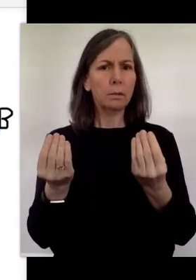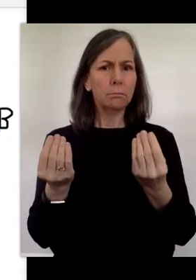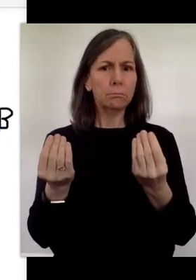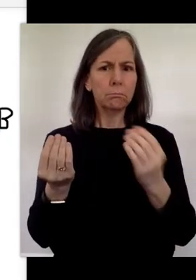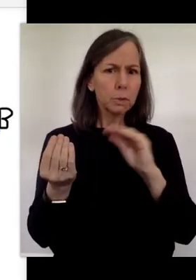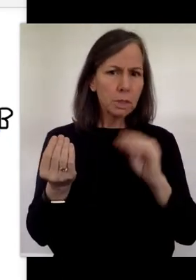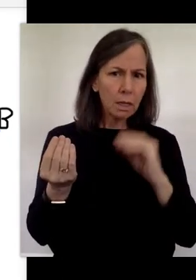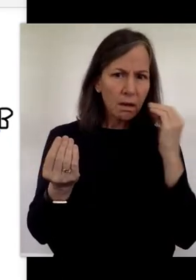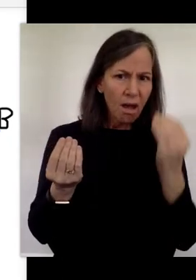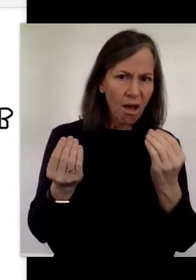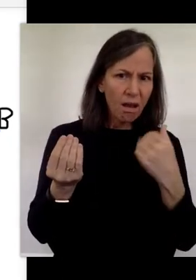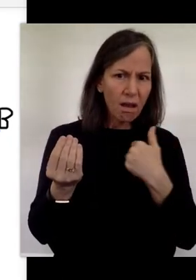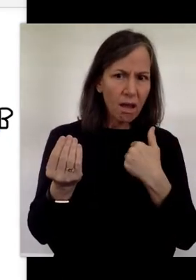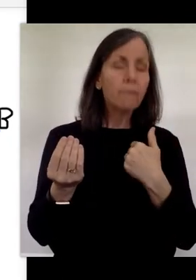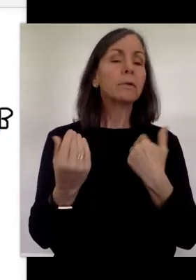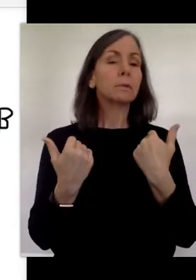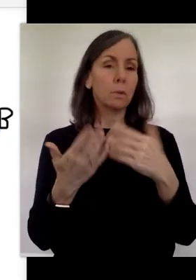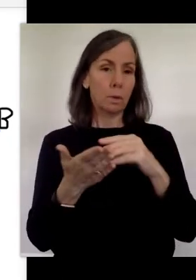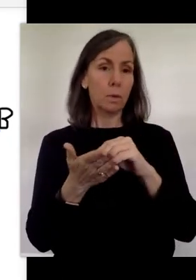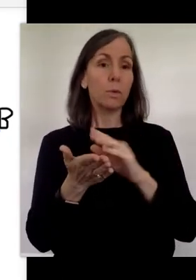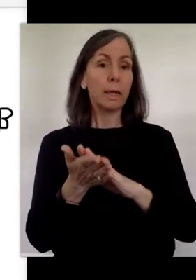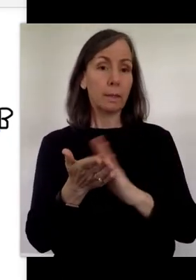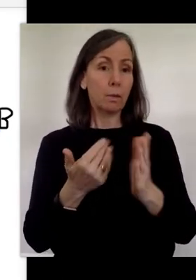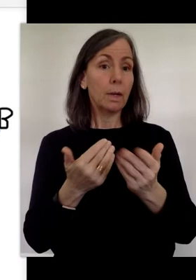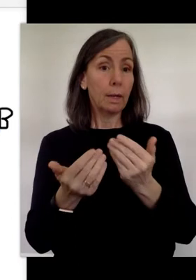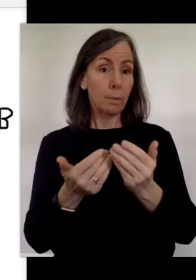the boxes.